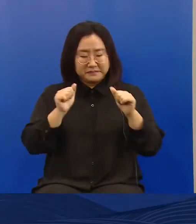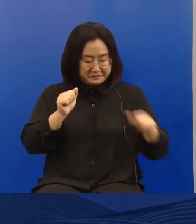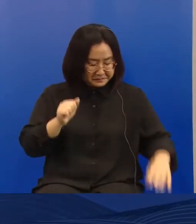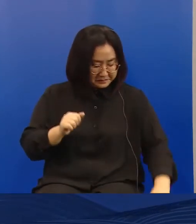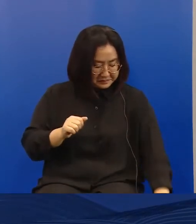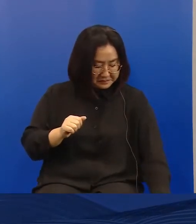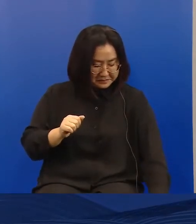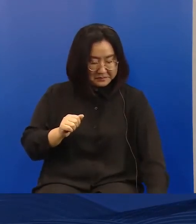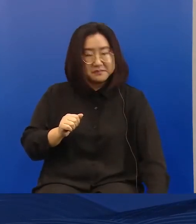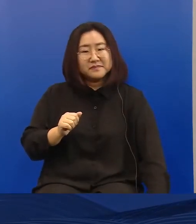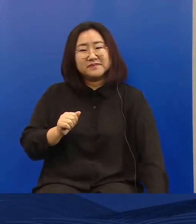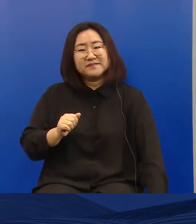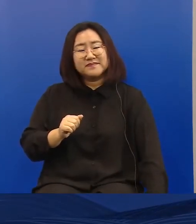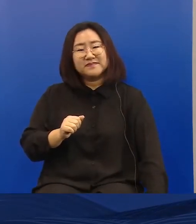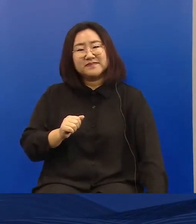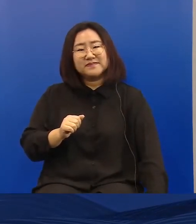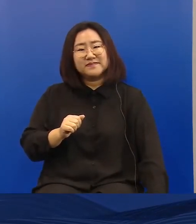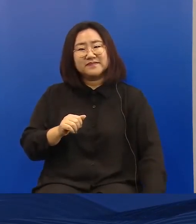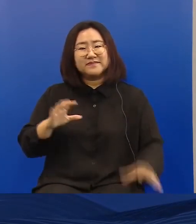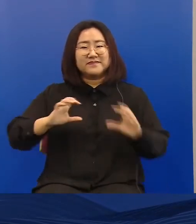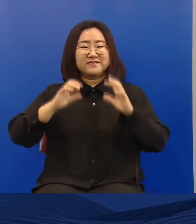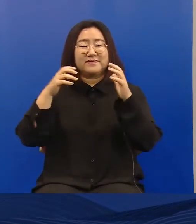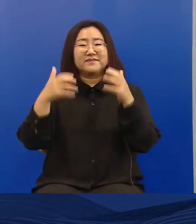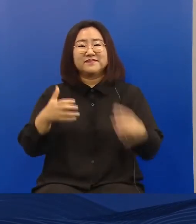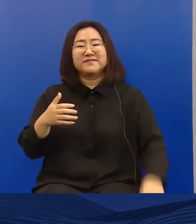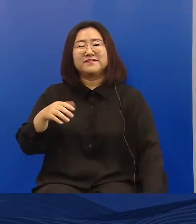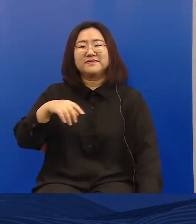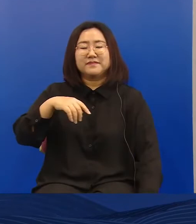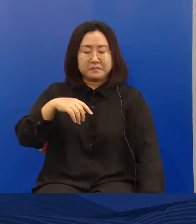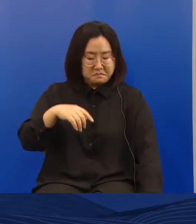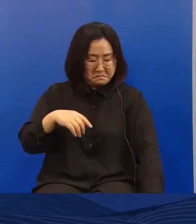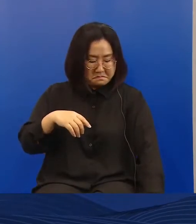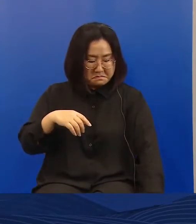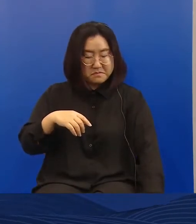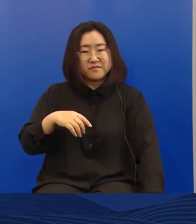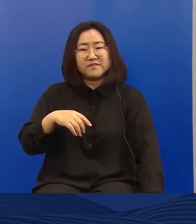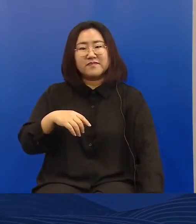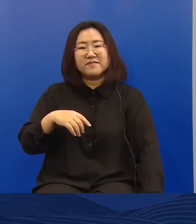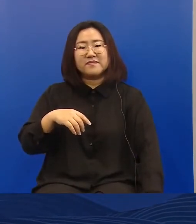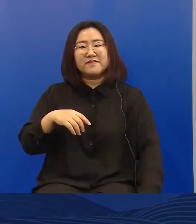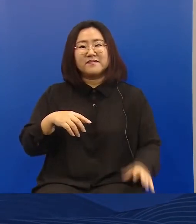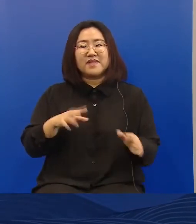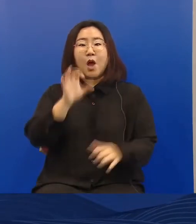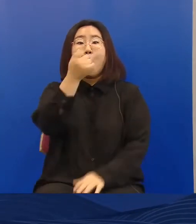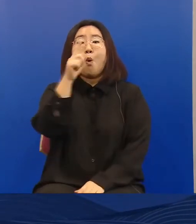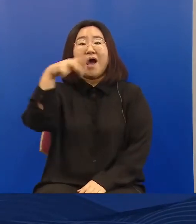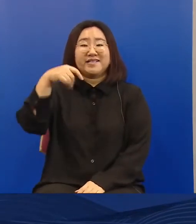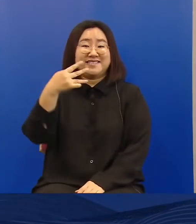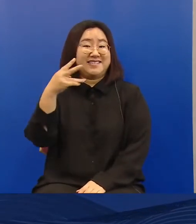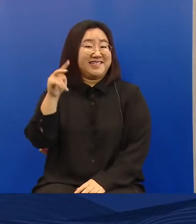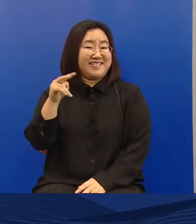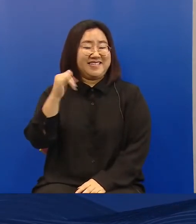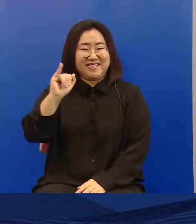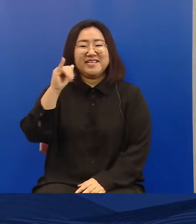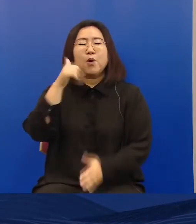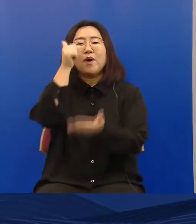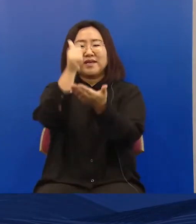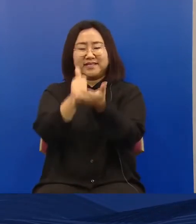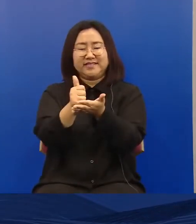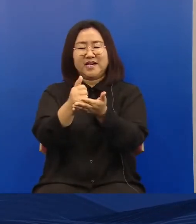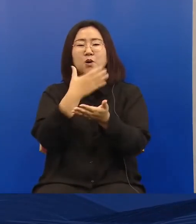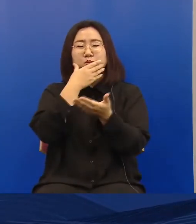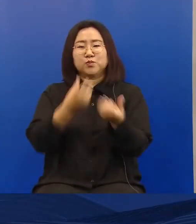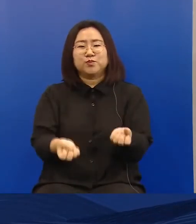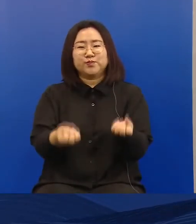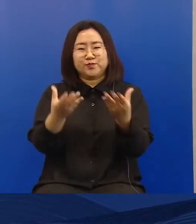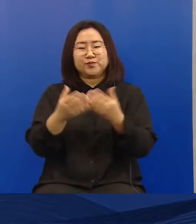honorary president, of the World Association of Sign Language Interpreters, known as WASLI. Congratulations to all of you on